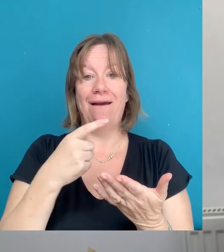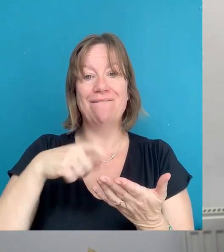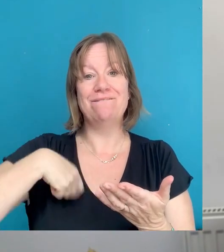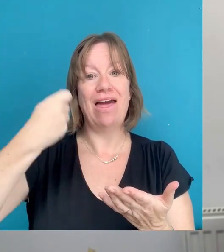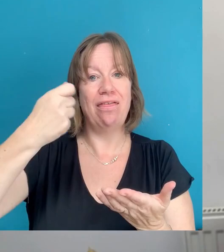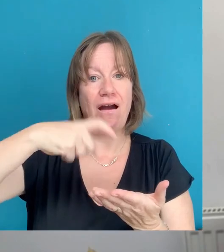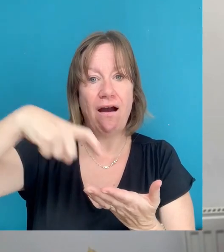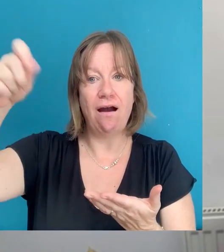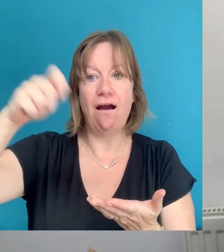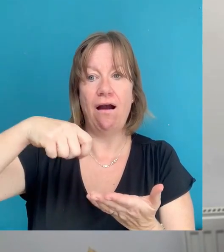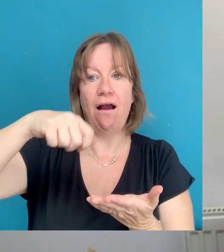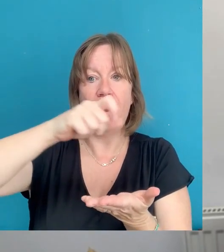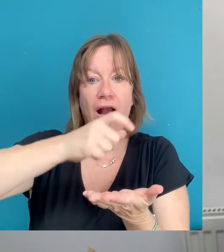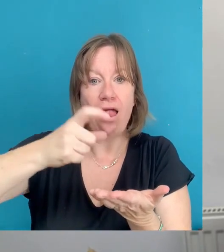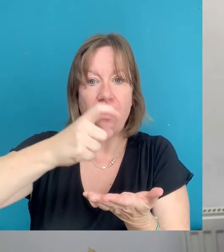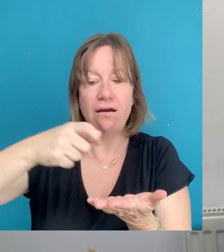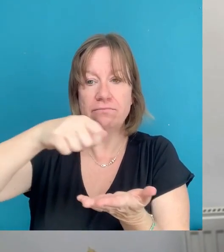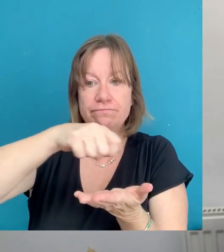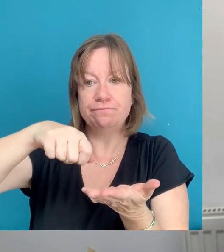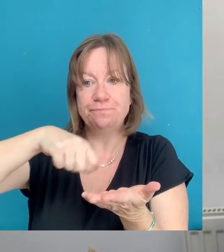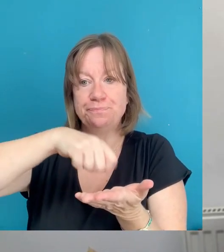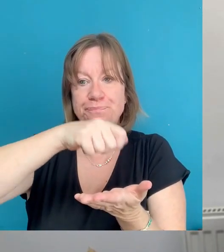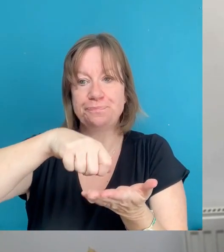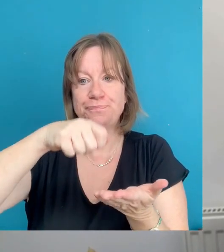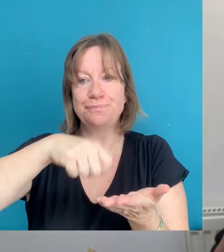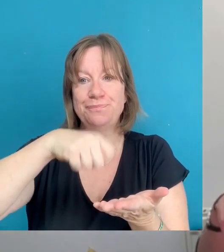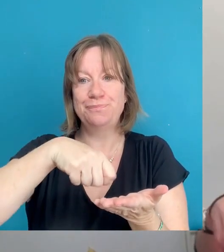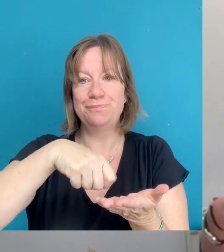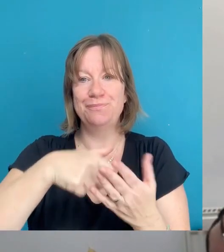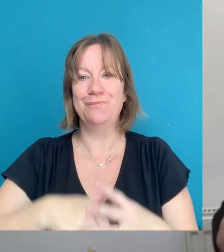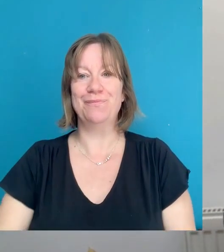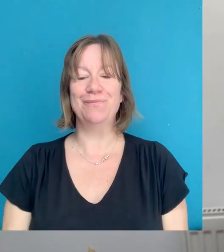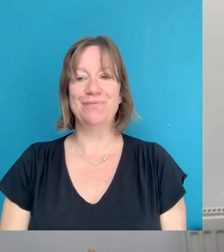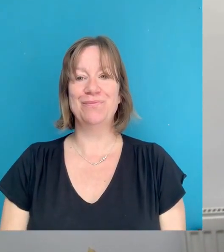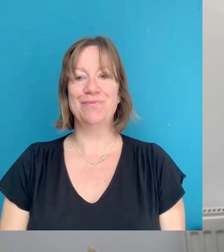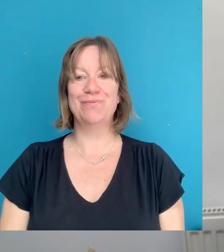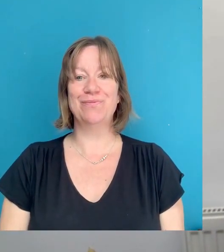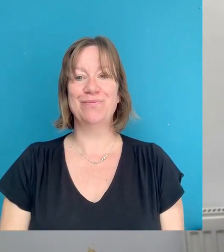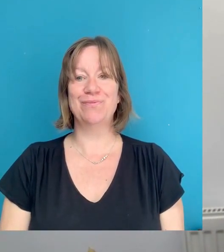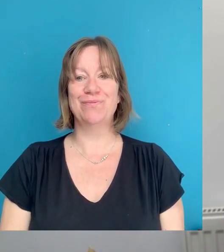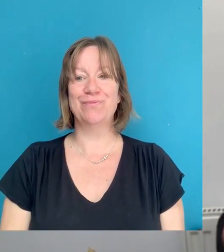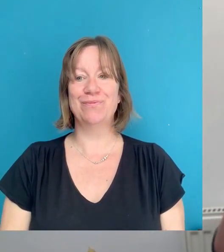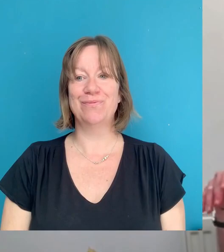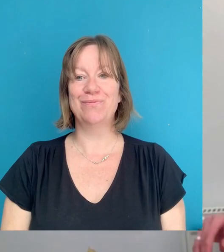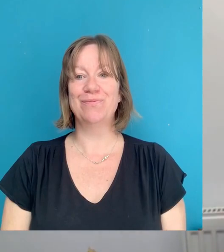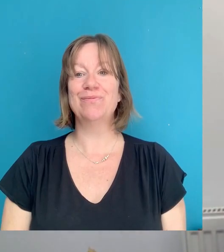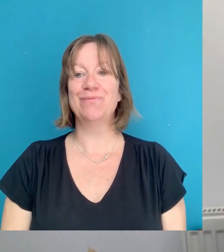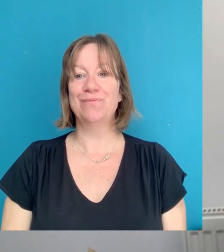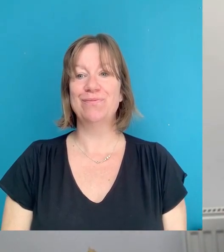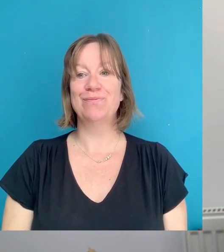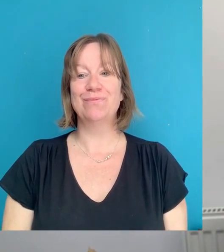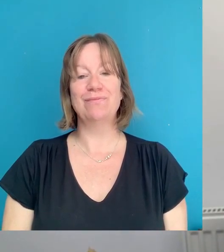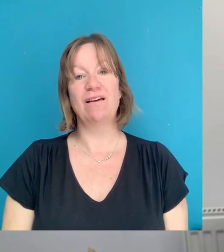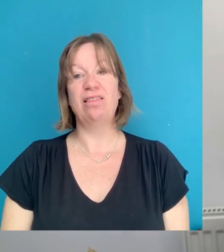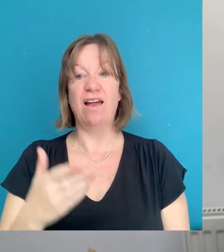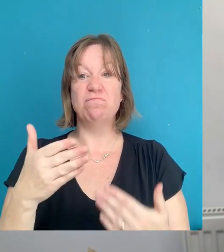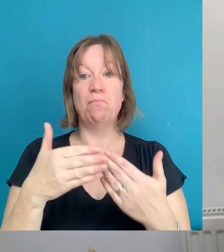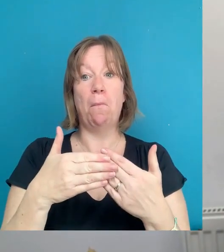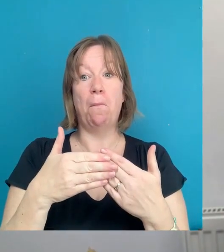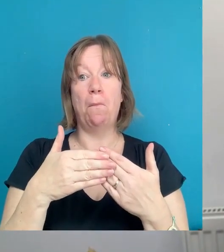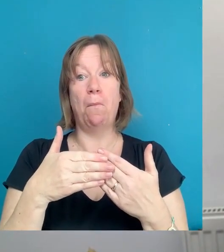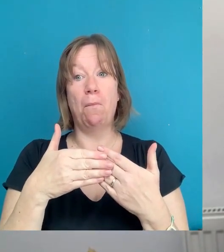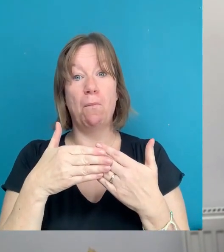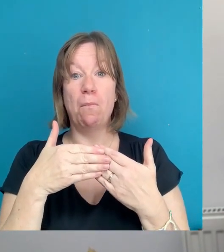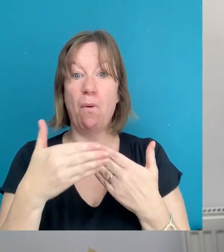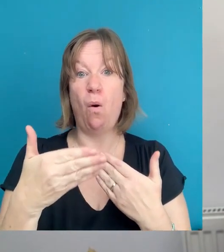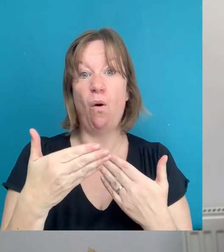and colour the feather, and then here would be yellow. So that's what you can